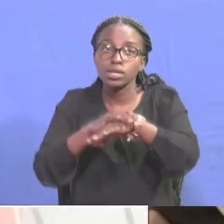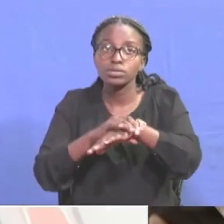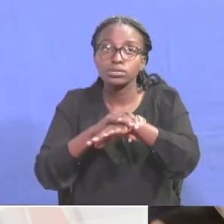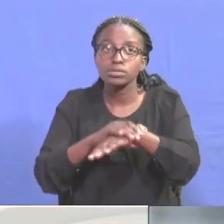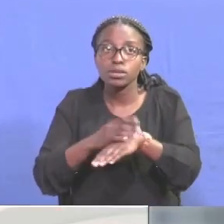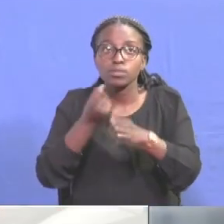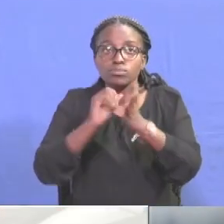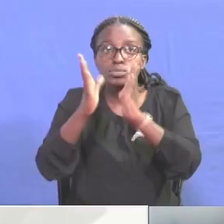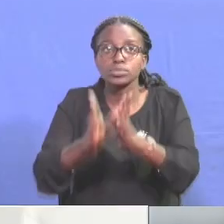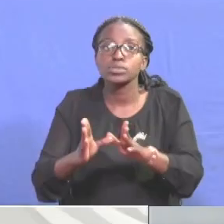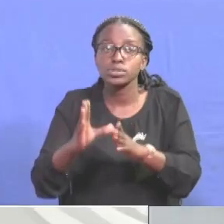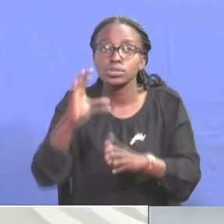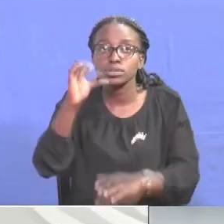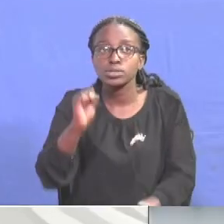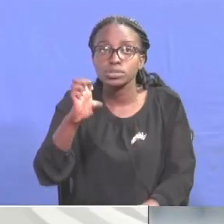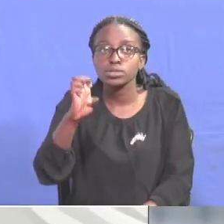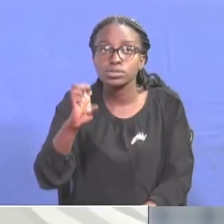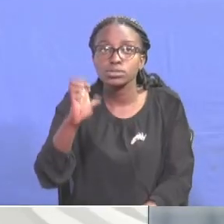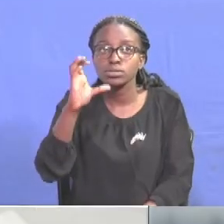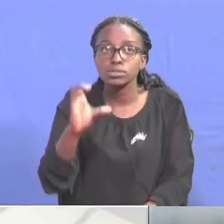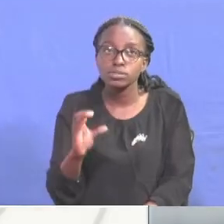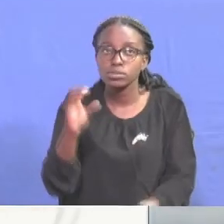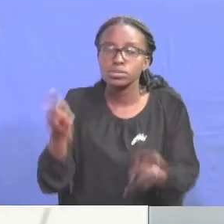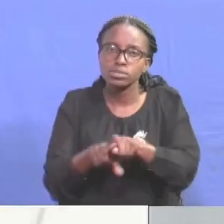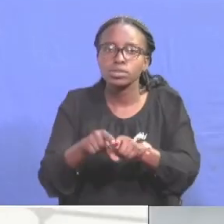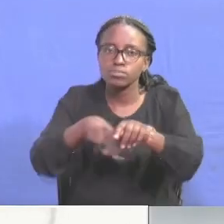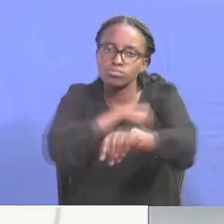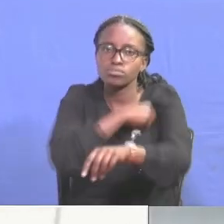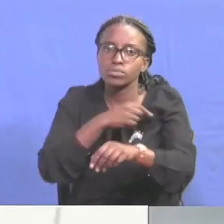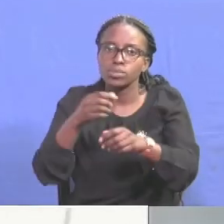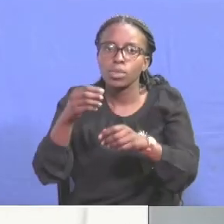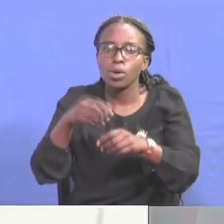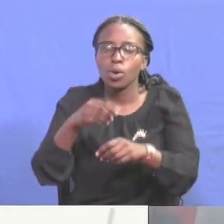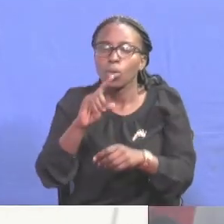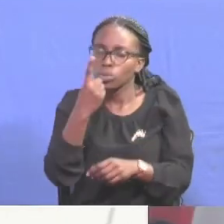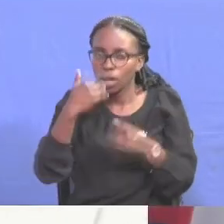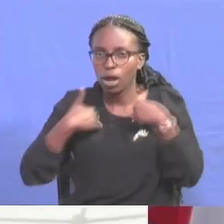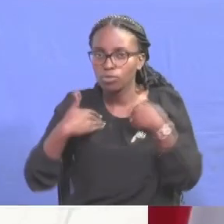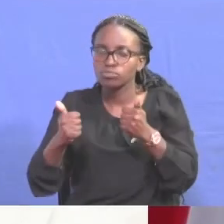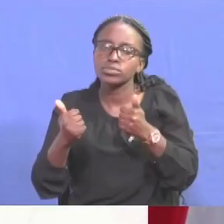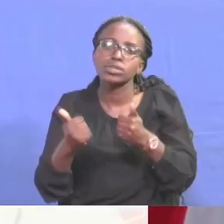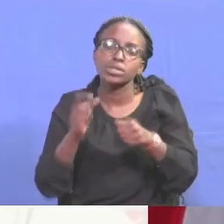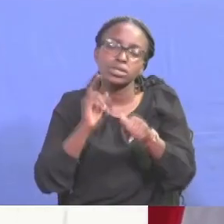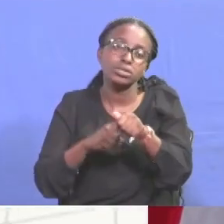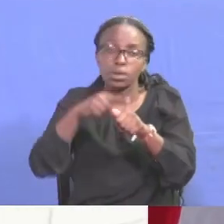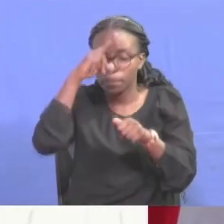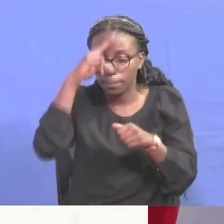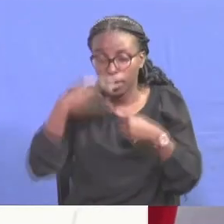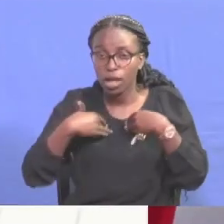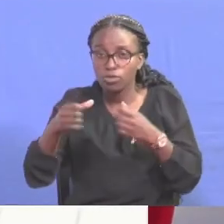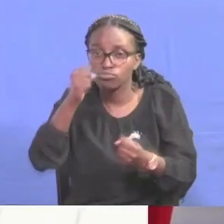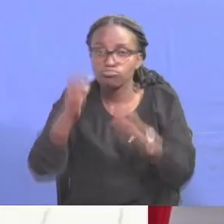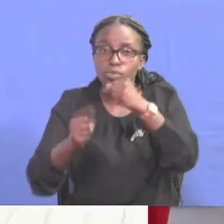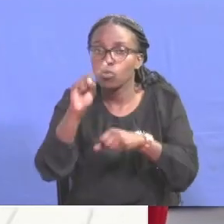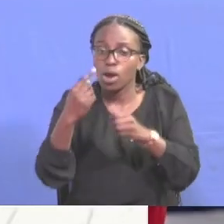parastatals, county CEC and chief officers getting one car. Senior comrade officers at both the national and county government shall